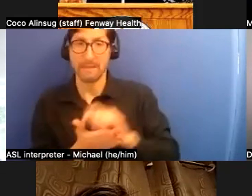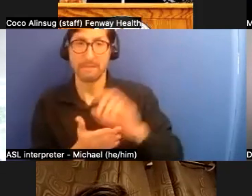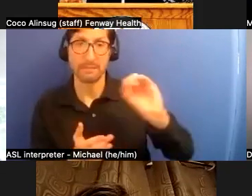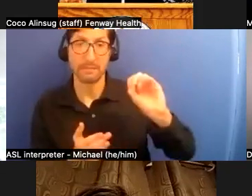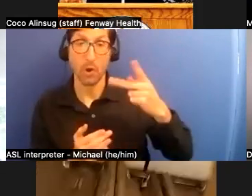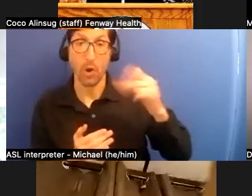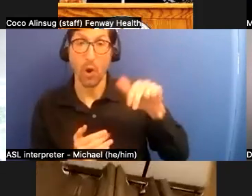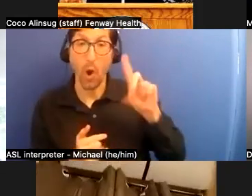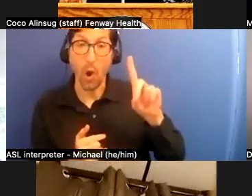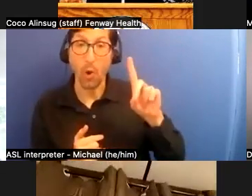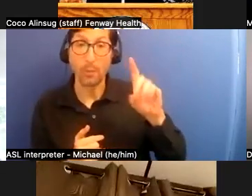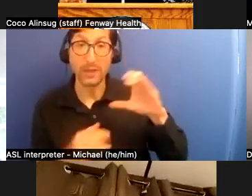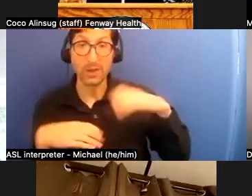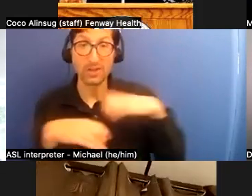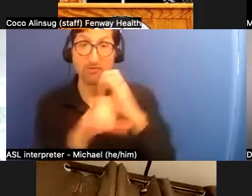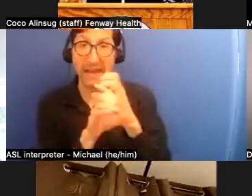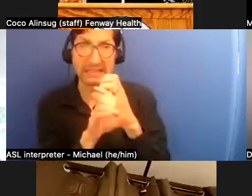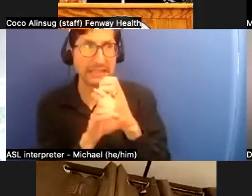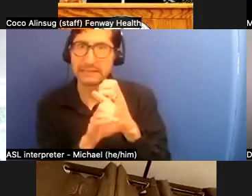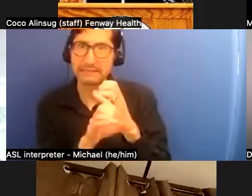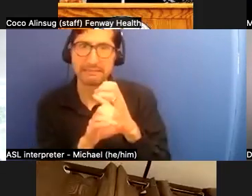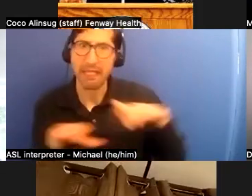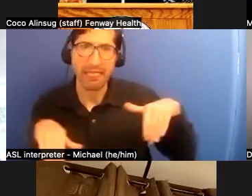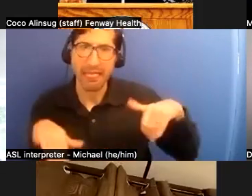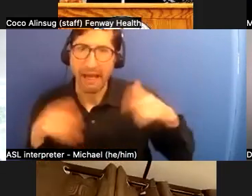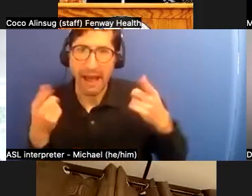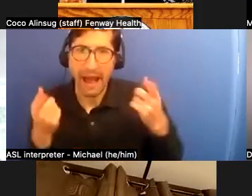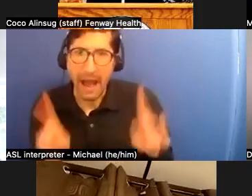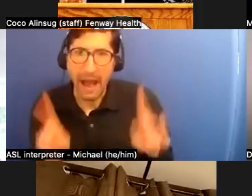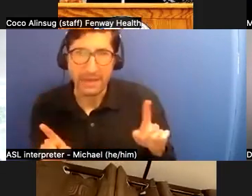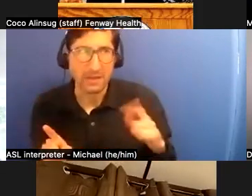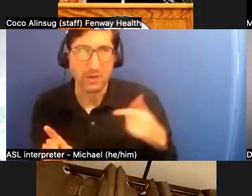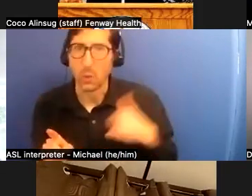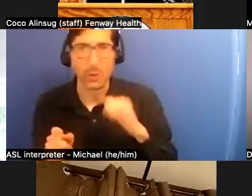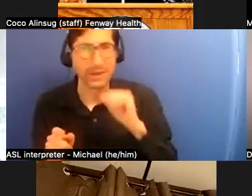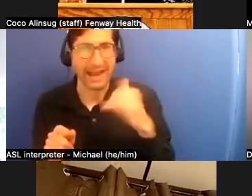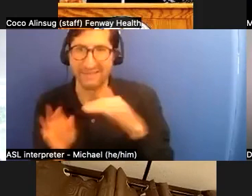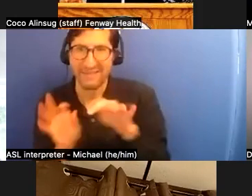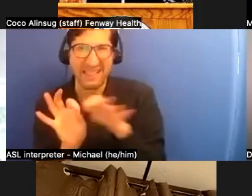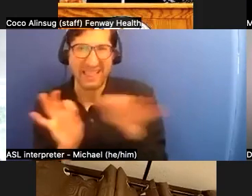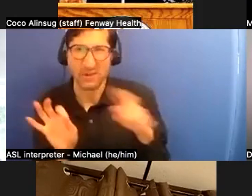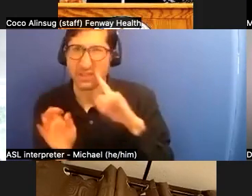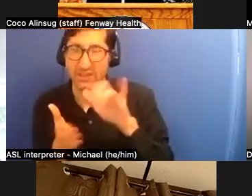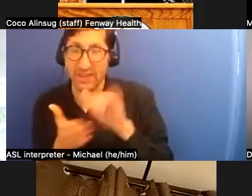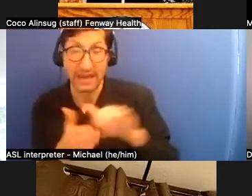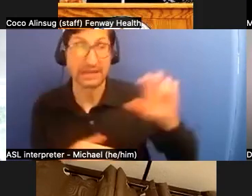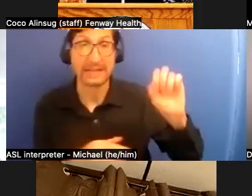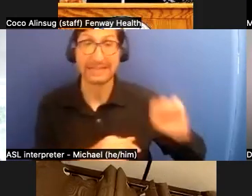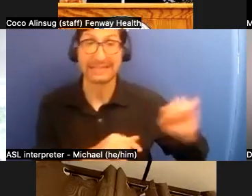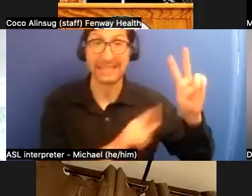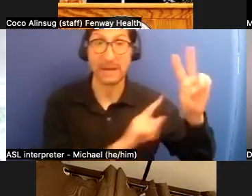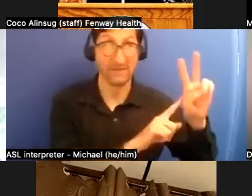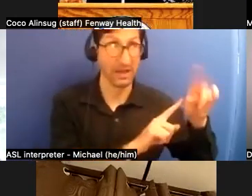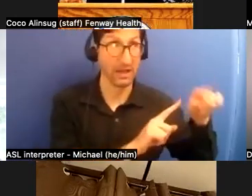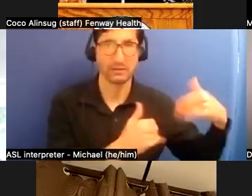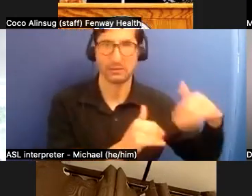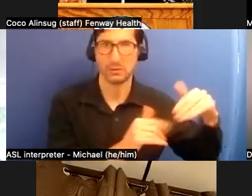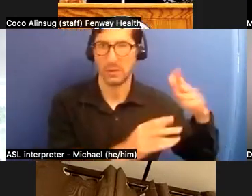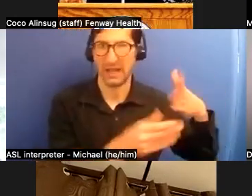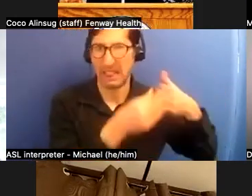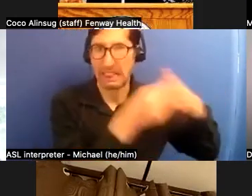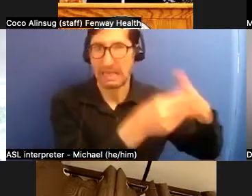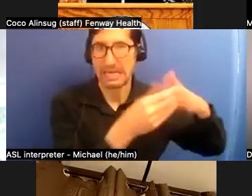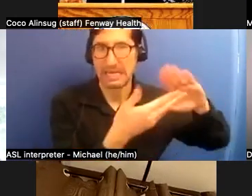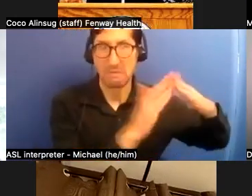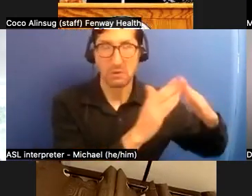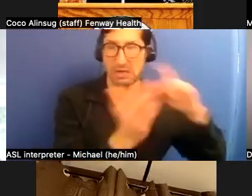heard yet. There was not yet a so-called overdose crisis, but Somerville was one of the very first communities that began to see high